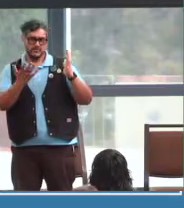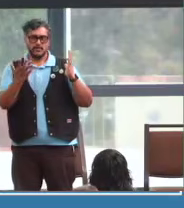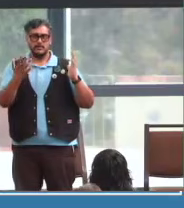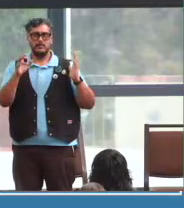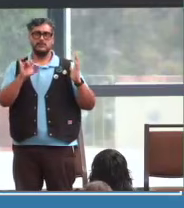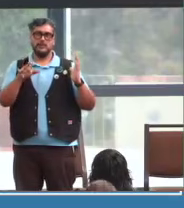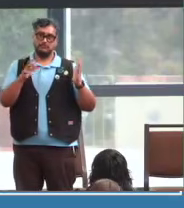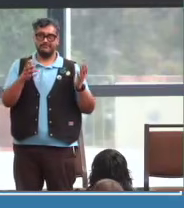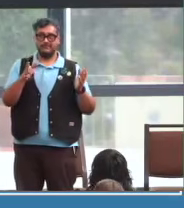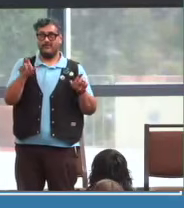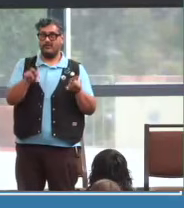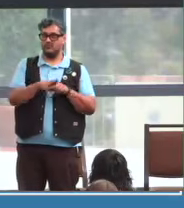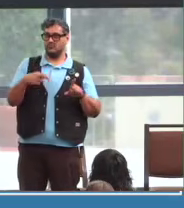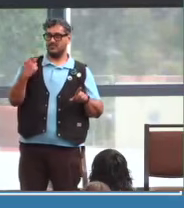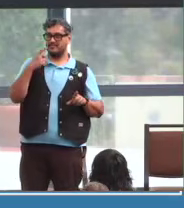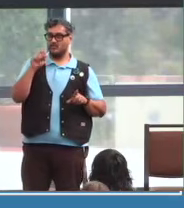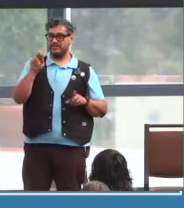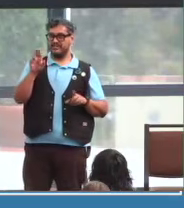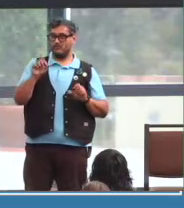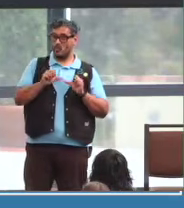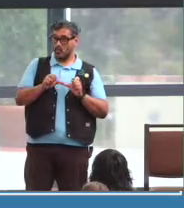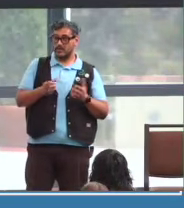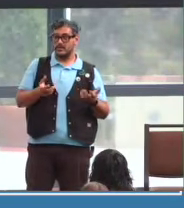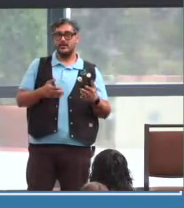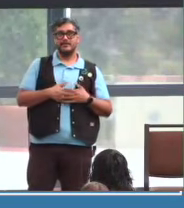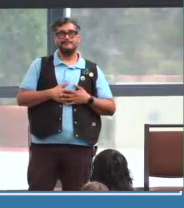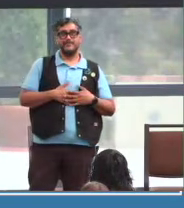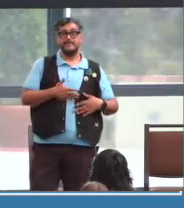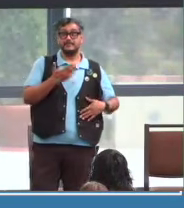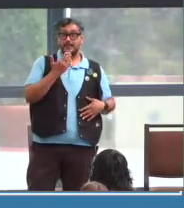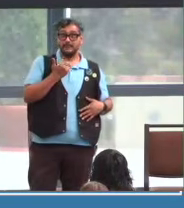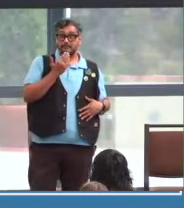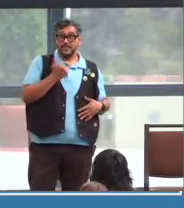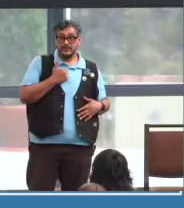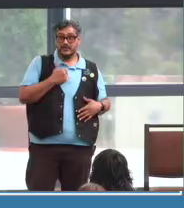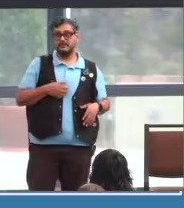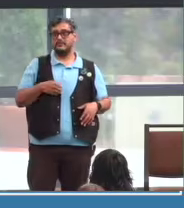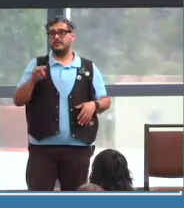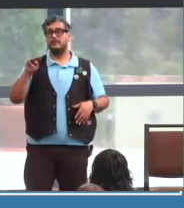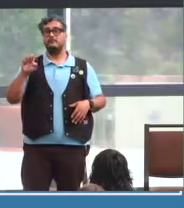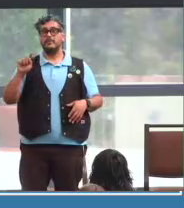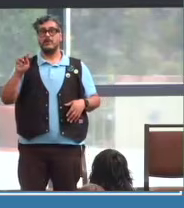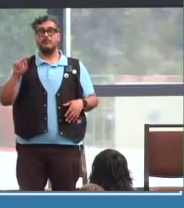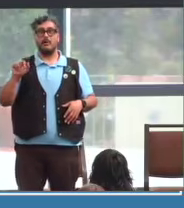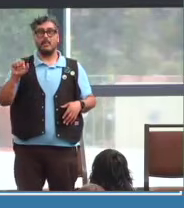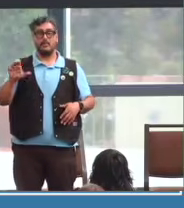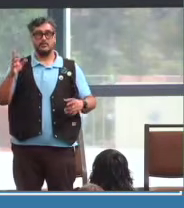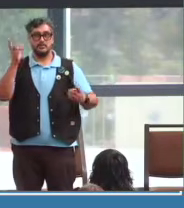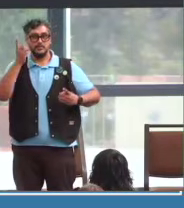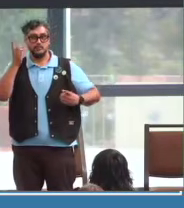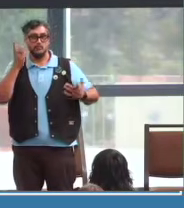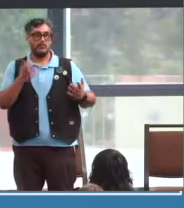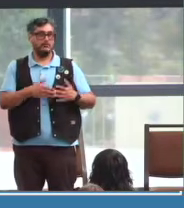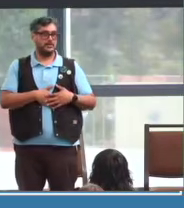on chronic steroids. Similarly, diabetes and metabolic syndrome. Really importantly is malignancy, so